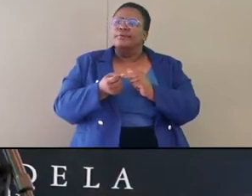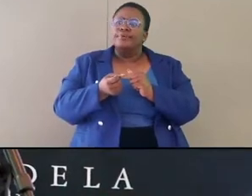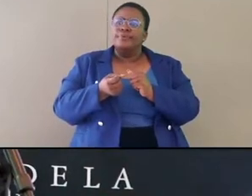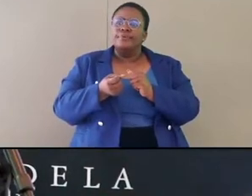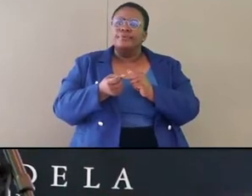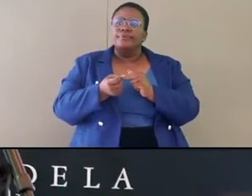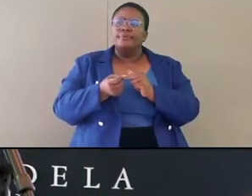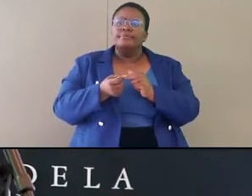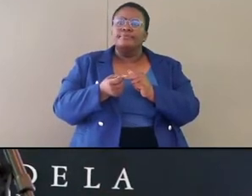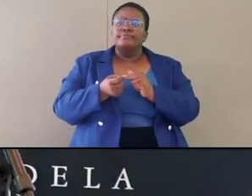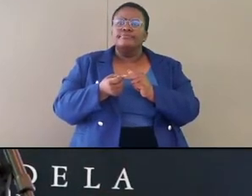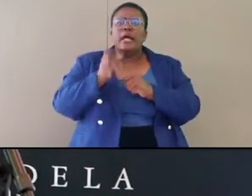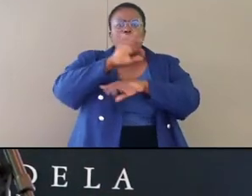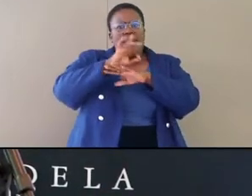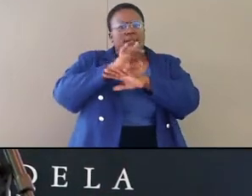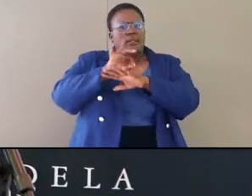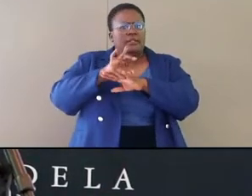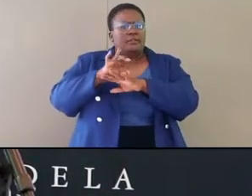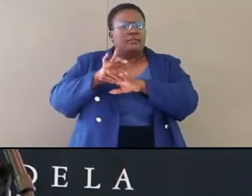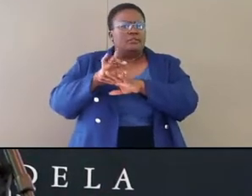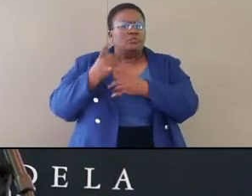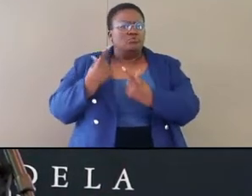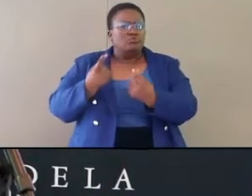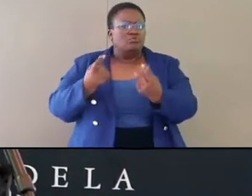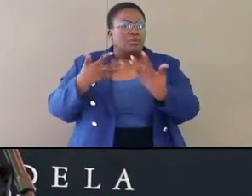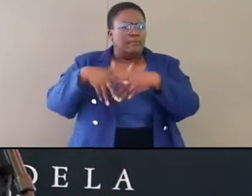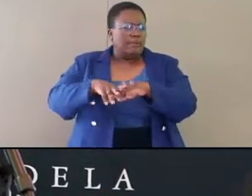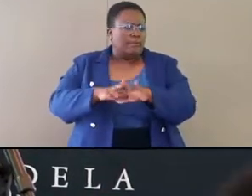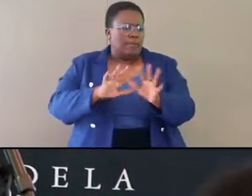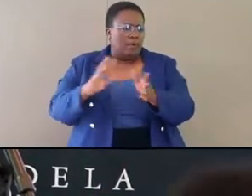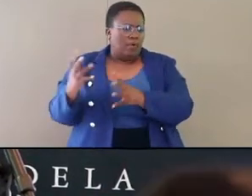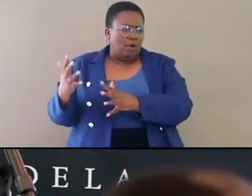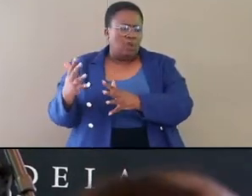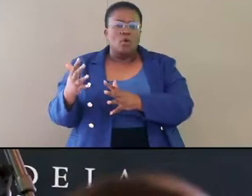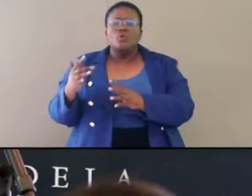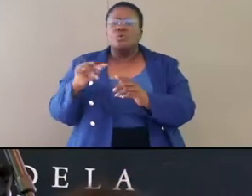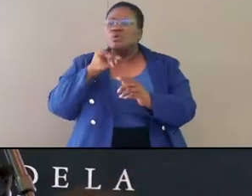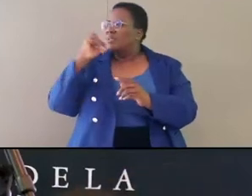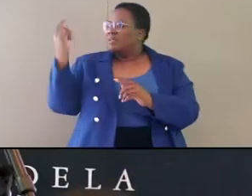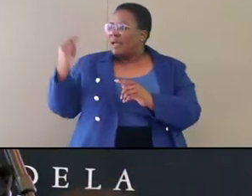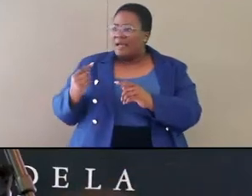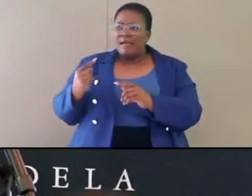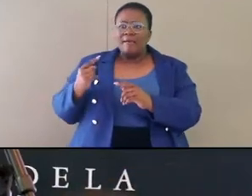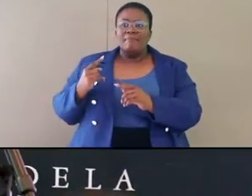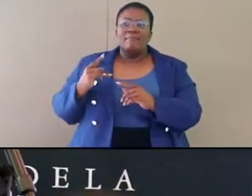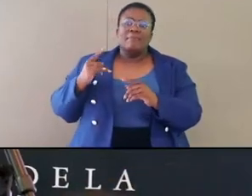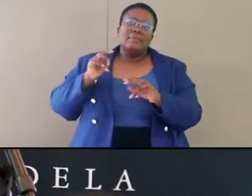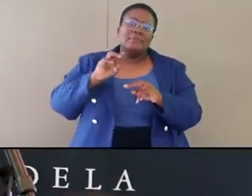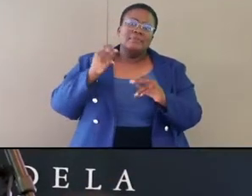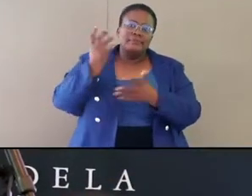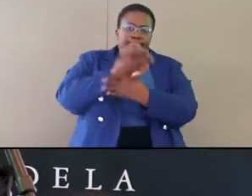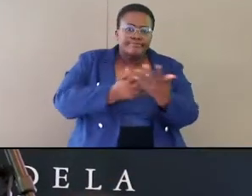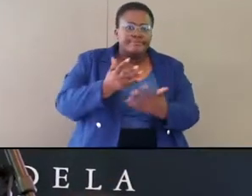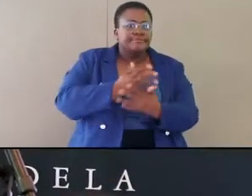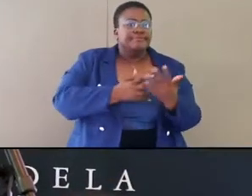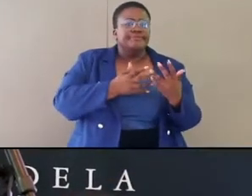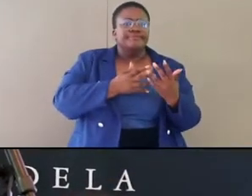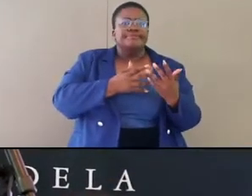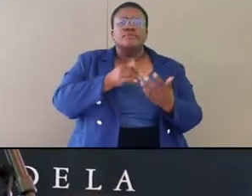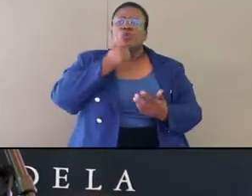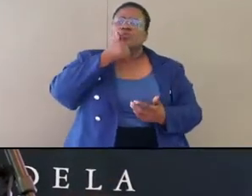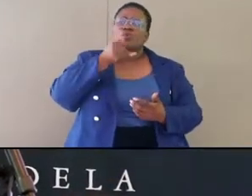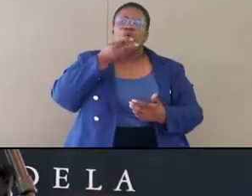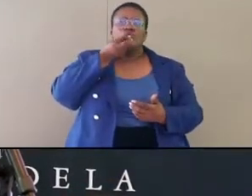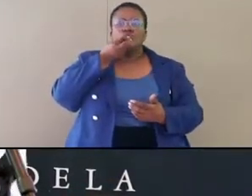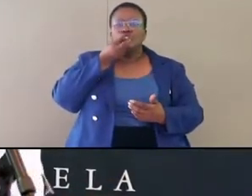it shouldn't be that we just came we met we launched we ate nice food and then we left it should be that we came we saw we launched etc